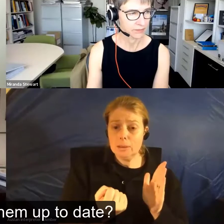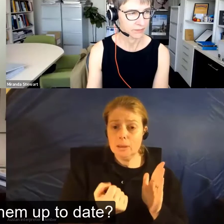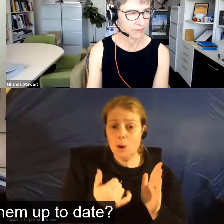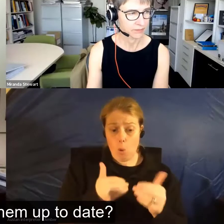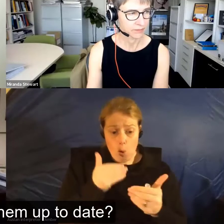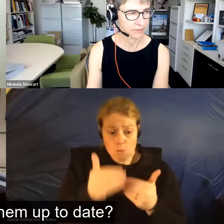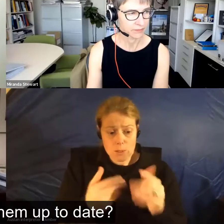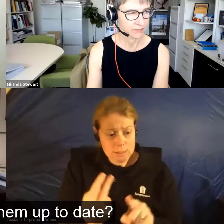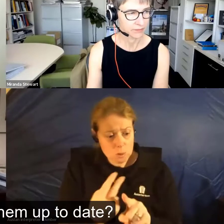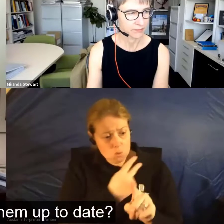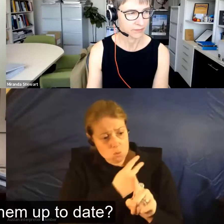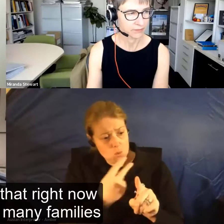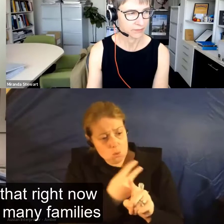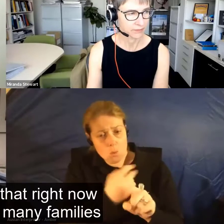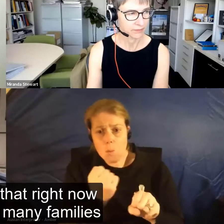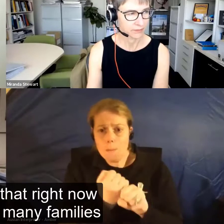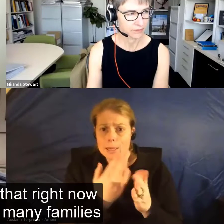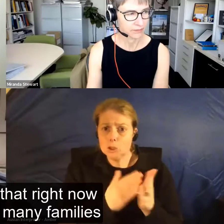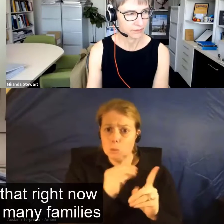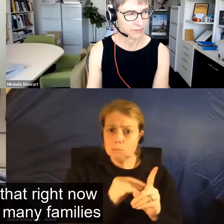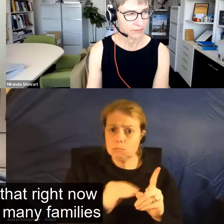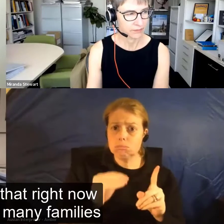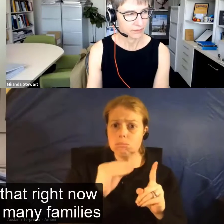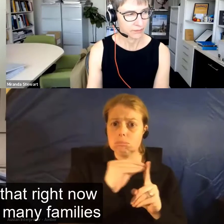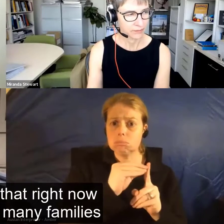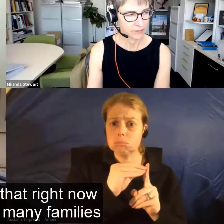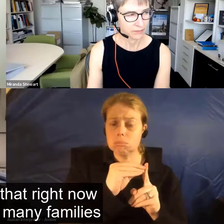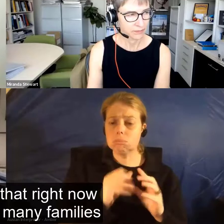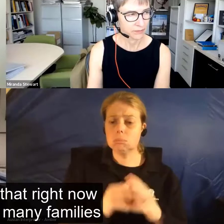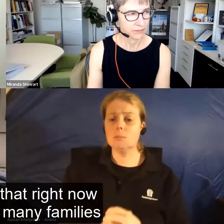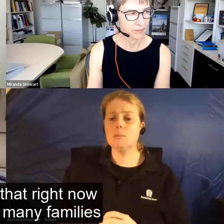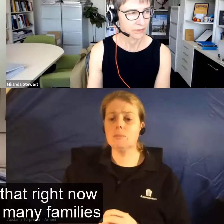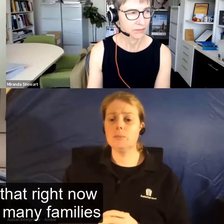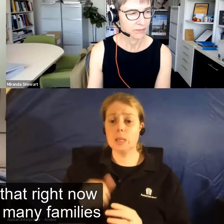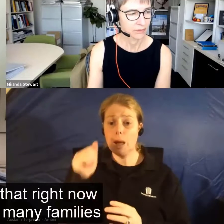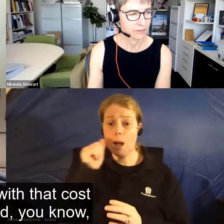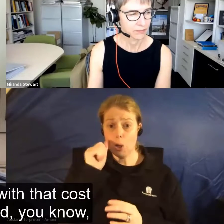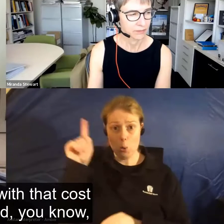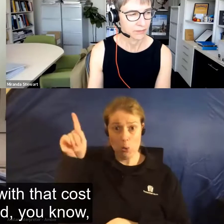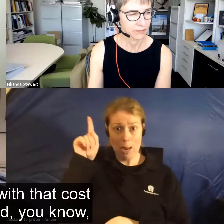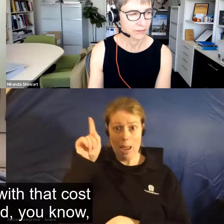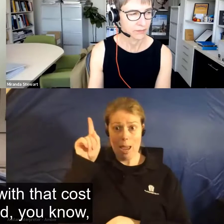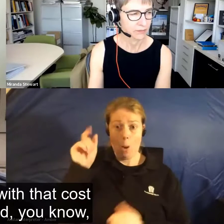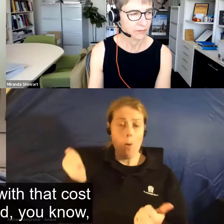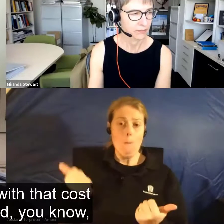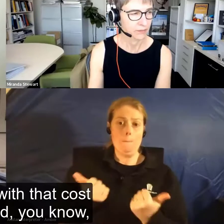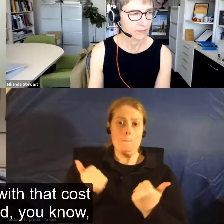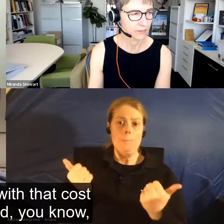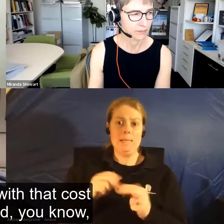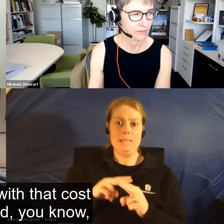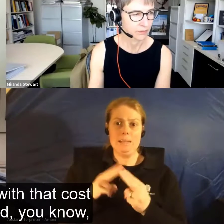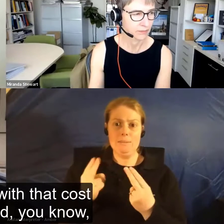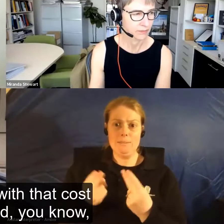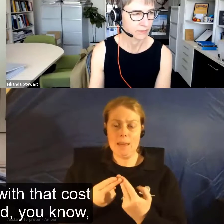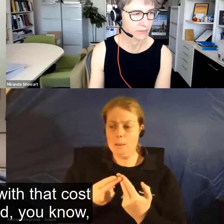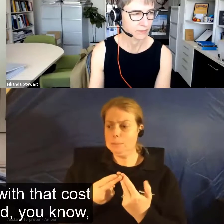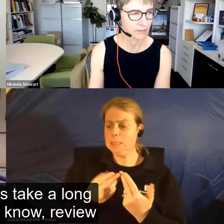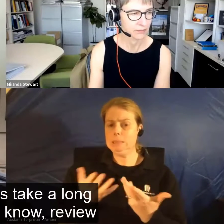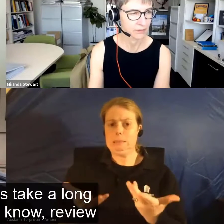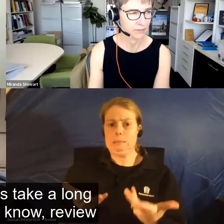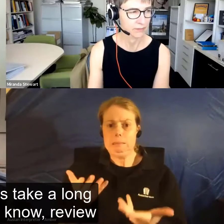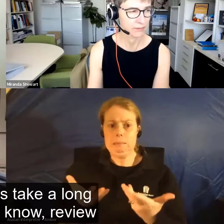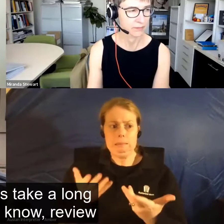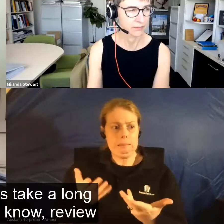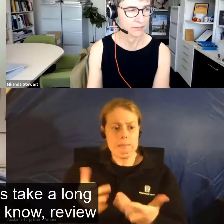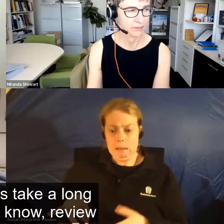them and keeping them up to date? And I know that right now there are so many families struggling with that cost of living, and